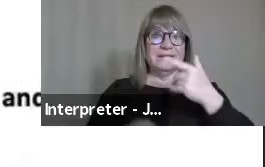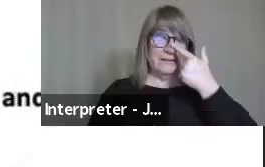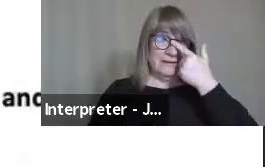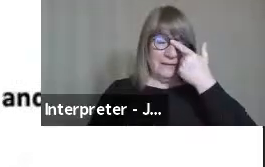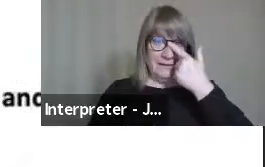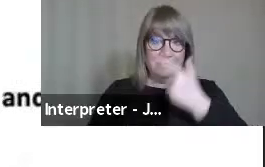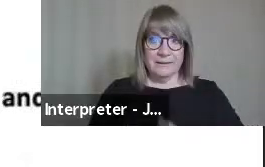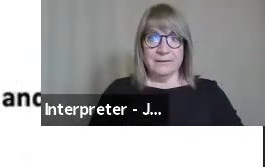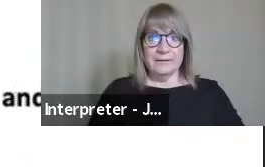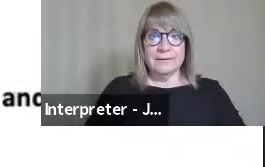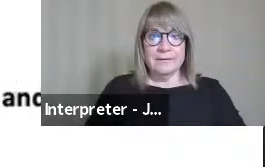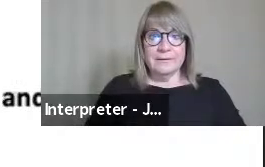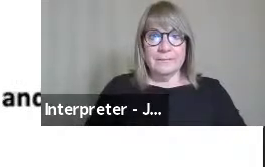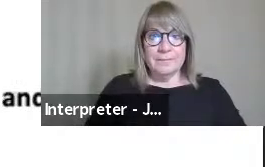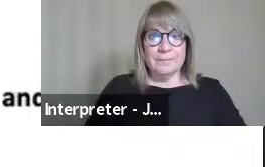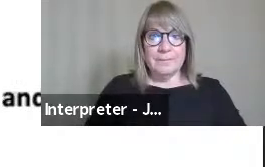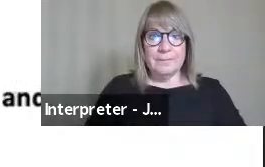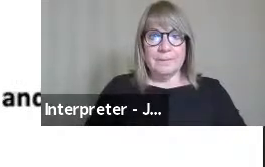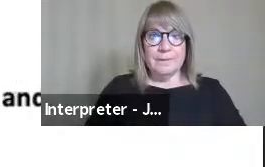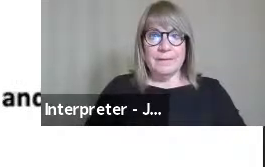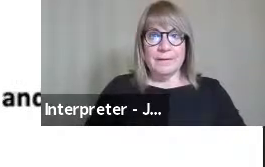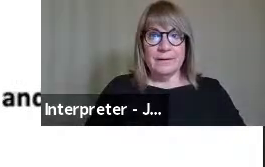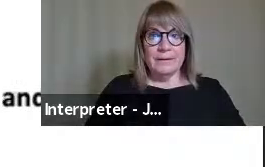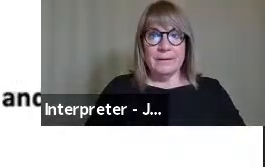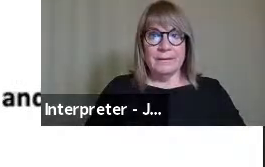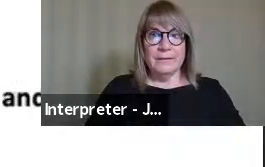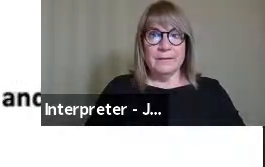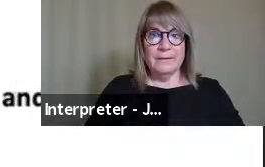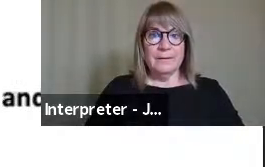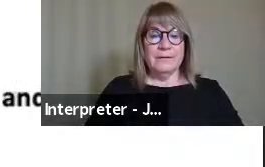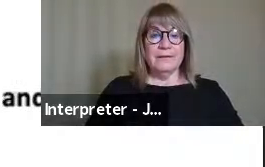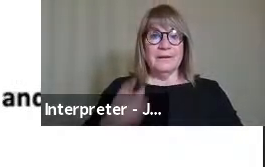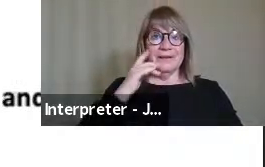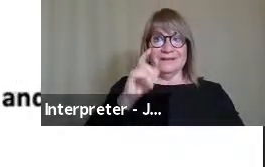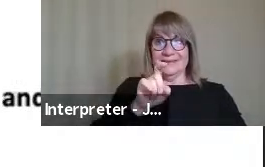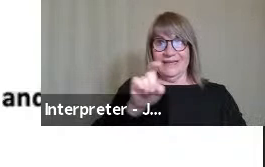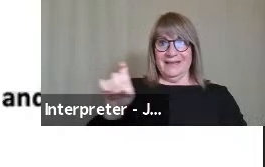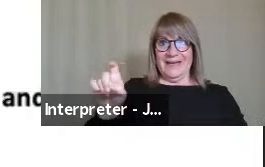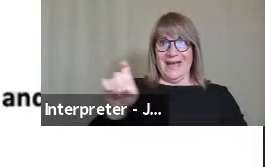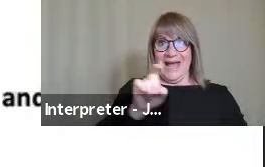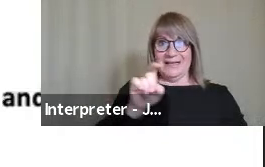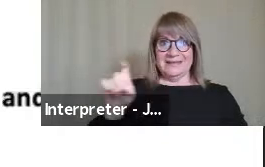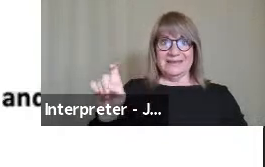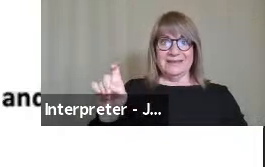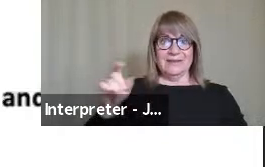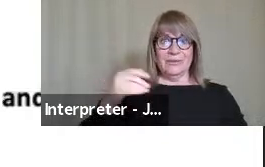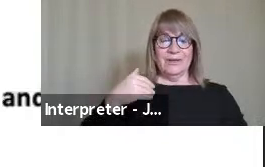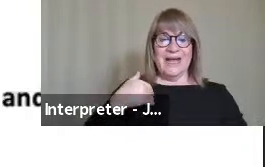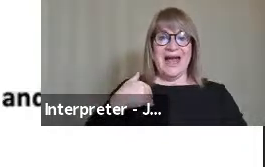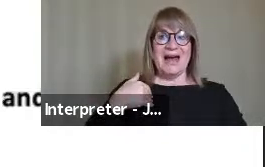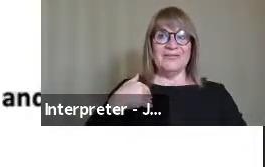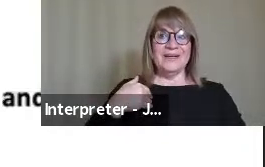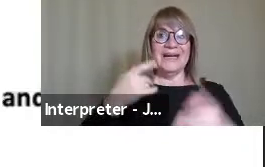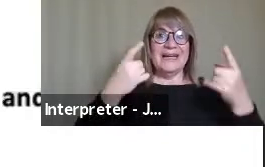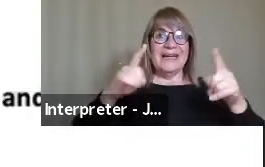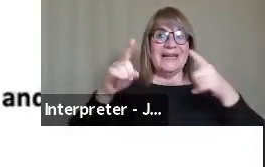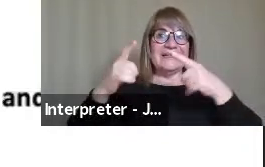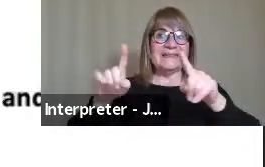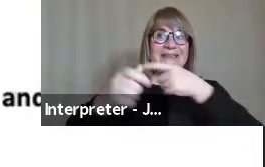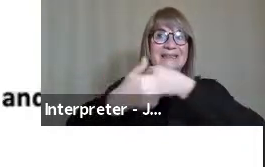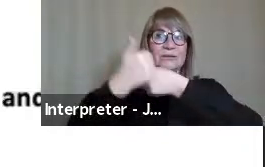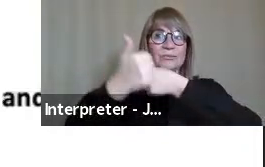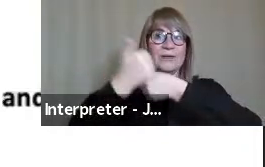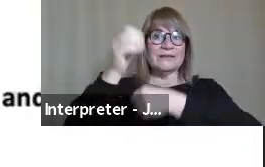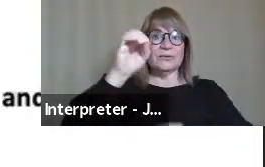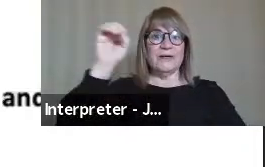preliminary results but to orient you to the graph on the x-axis we have our an incident risk ratio so where anything to the right